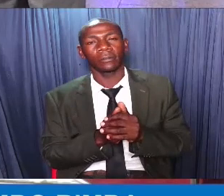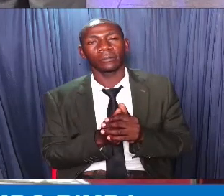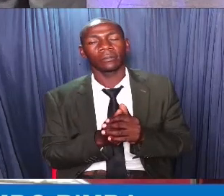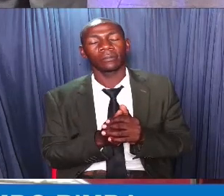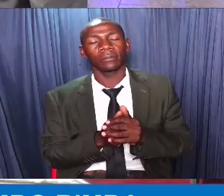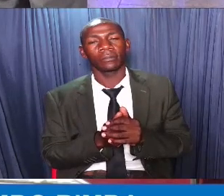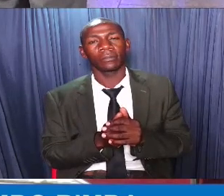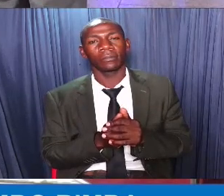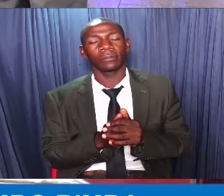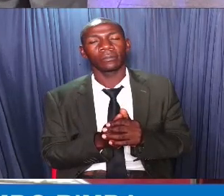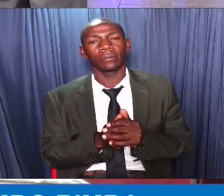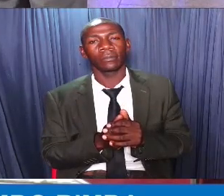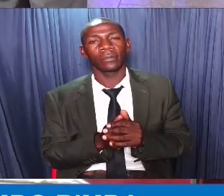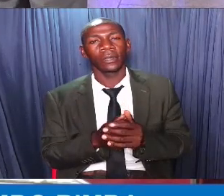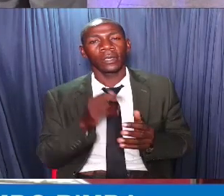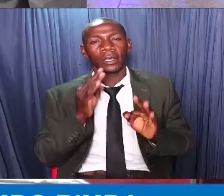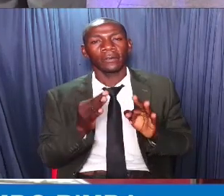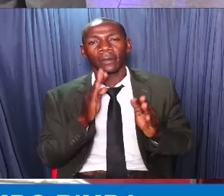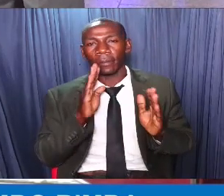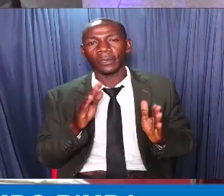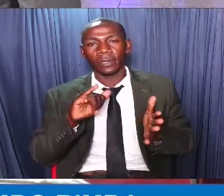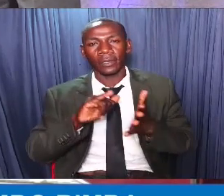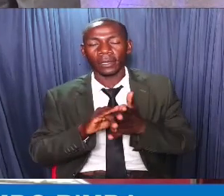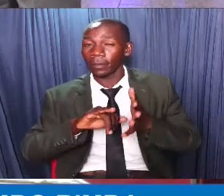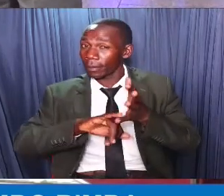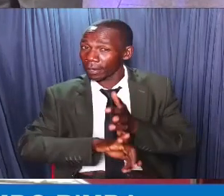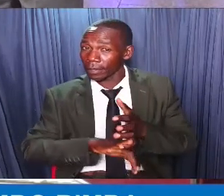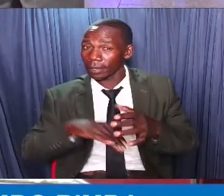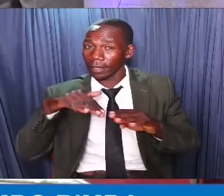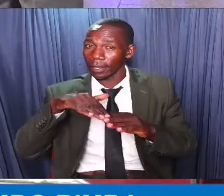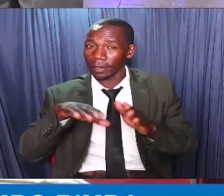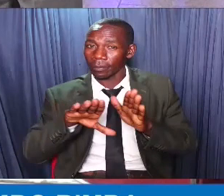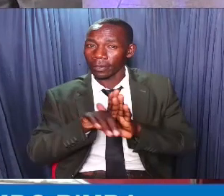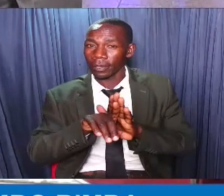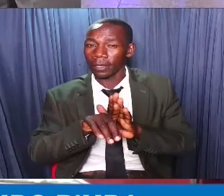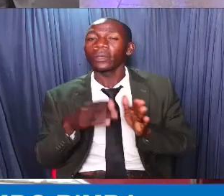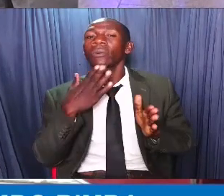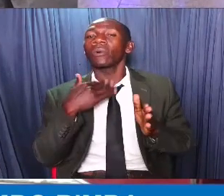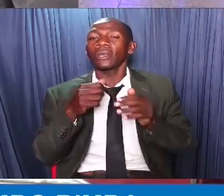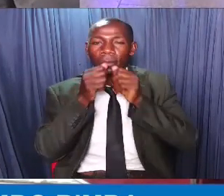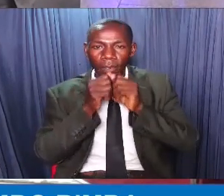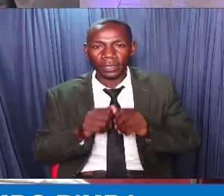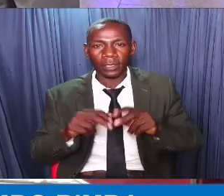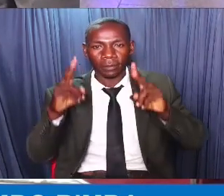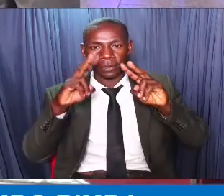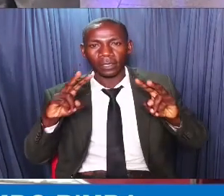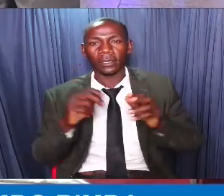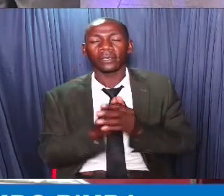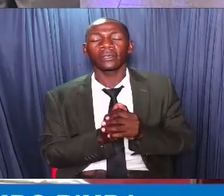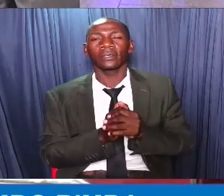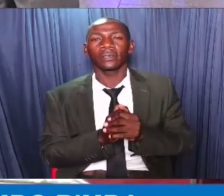mother-in-laws. Kama mtu uliyeolewa. If you are one in marriage. Wataka amani na baraka. You want peace and blessings.